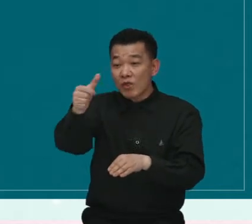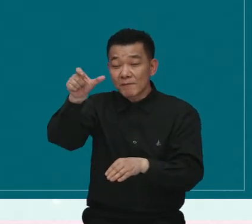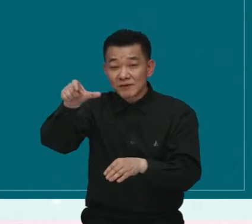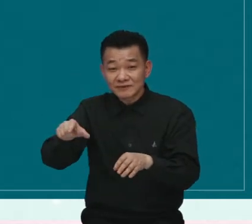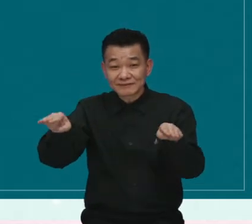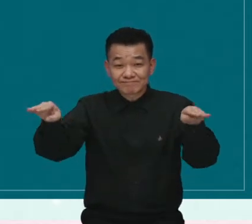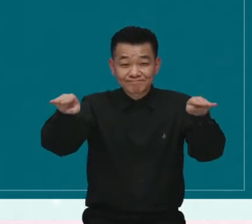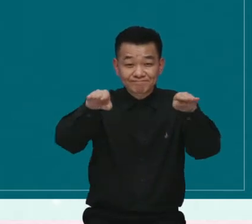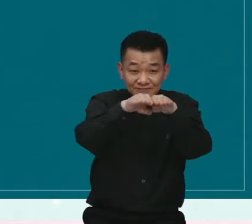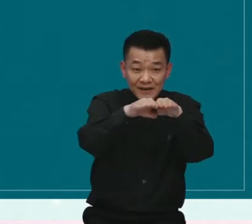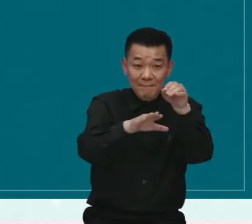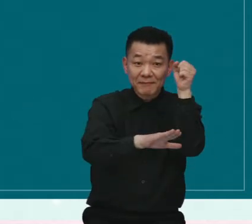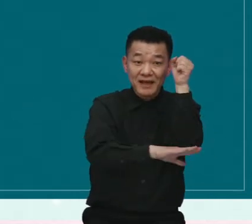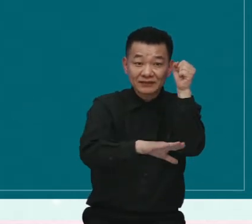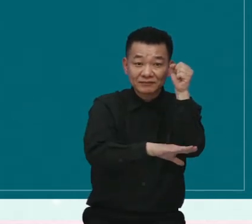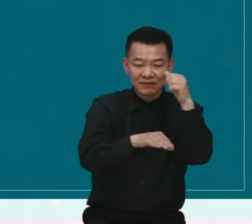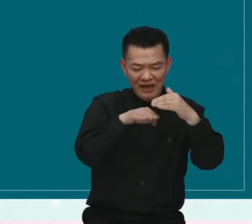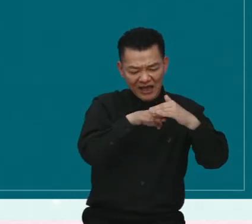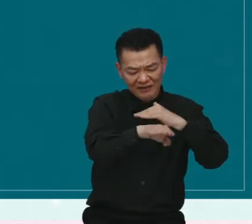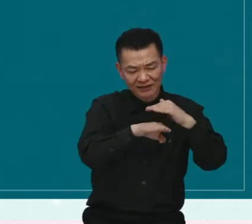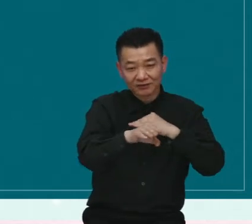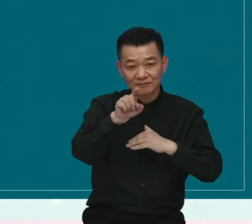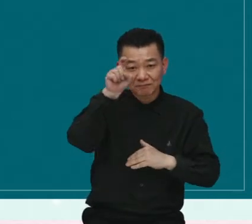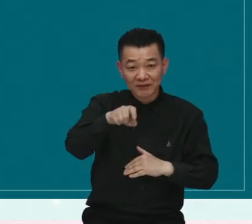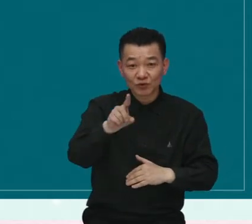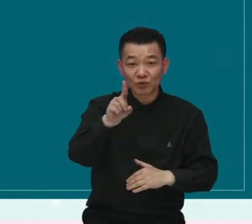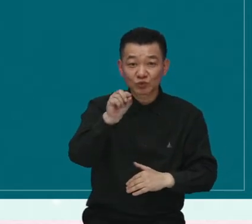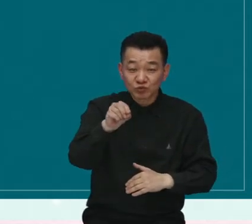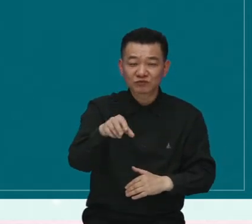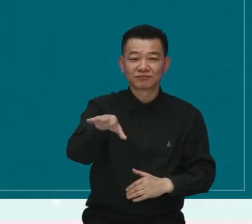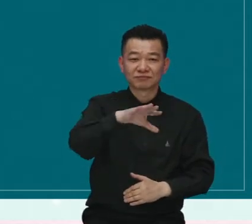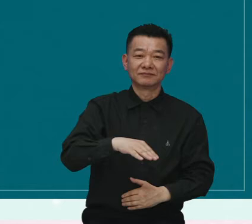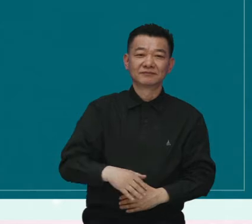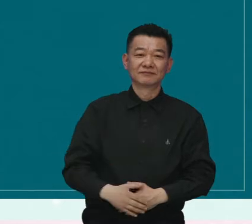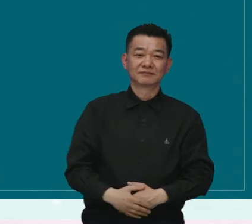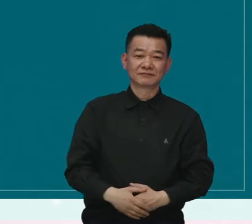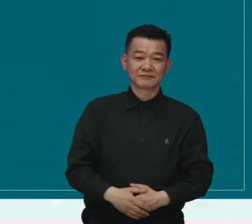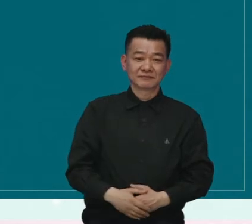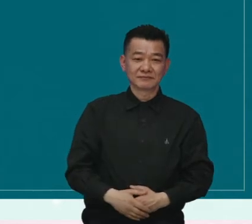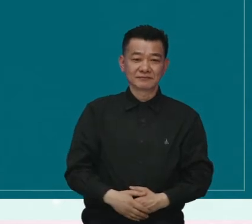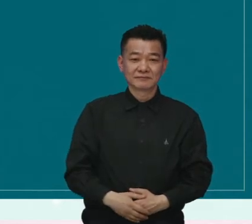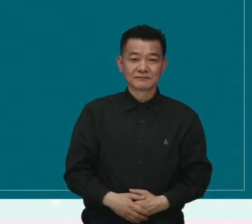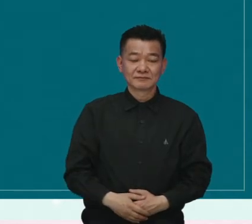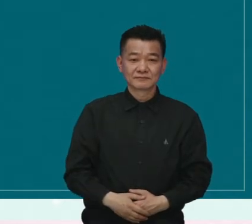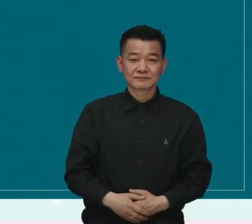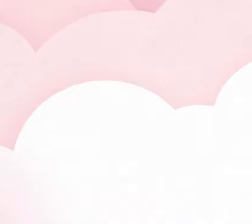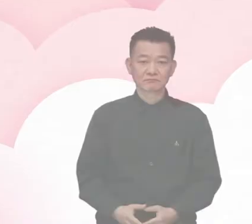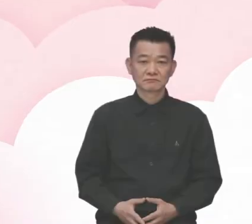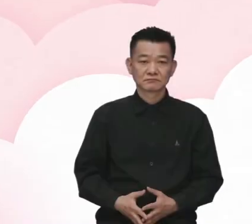or provided to the public must be ensured on an equal basis with others.